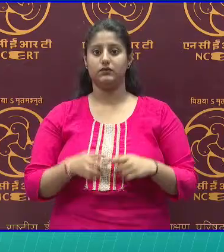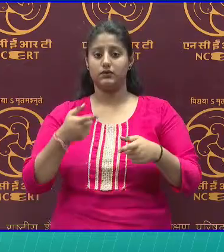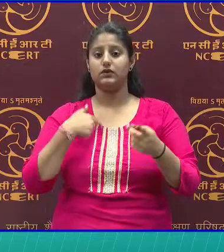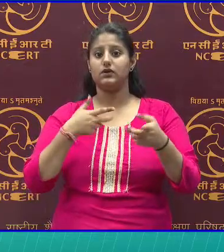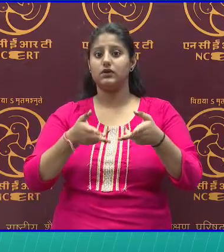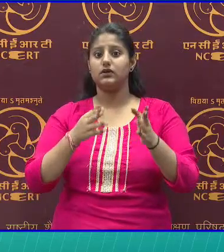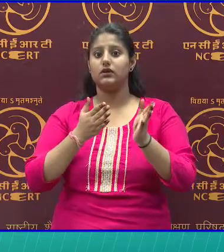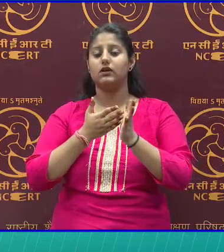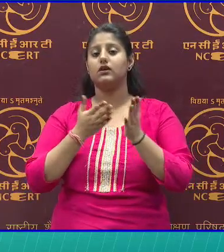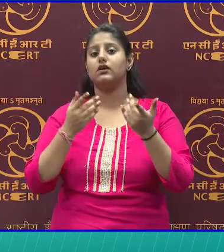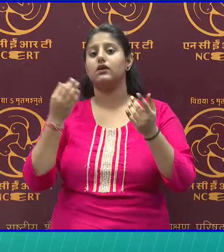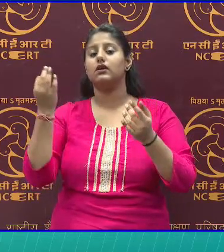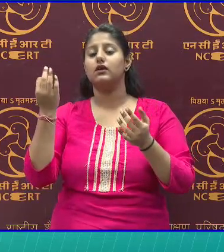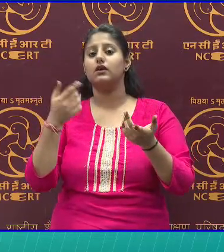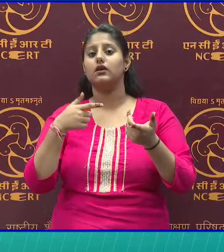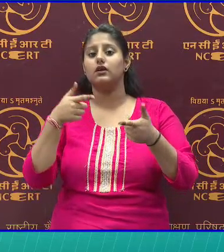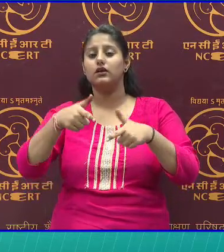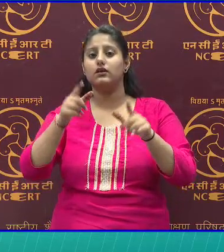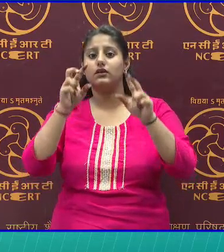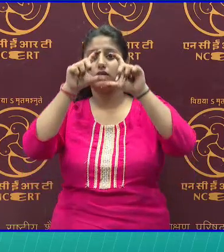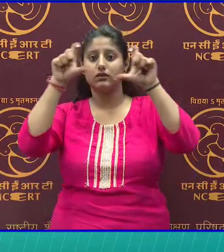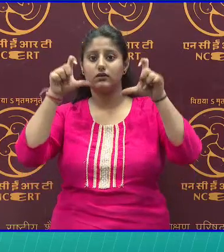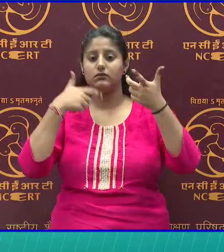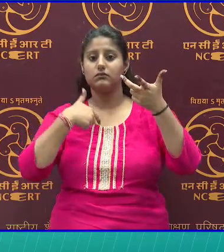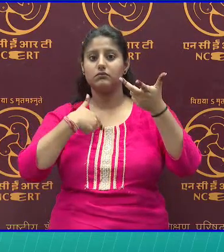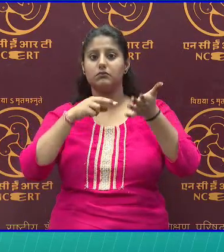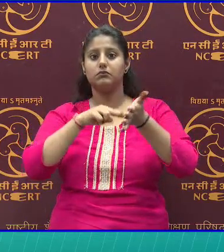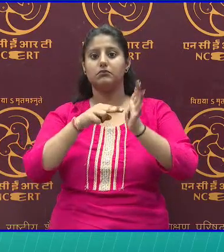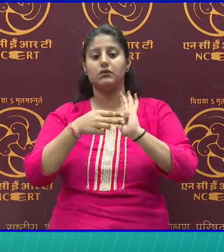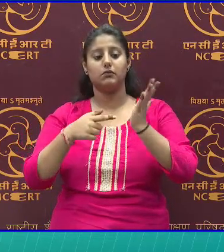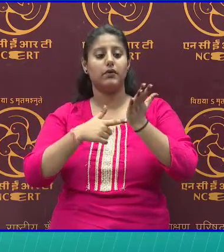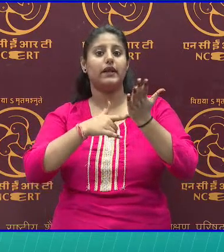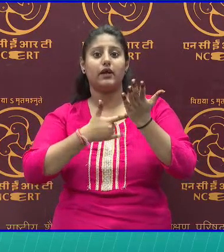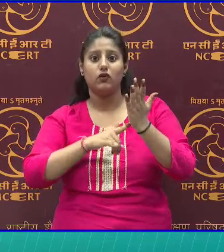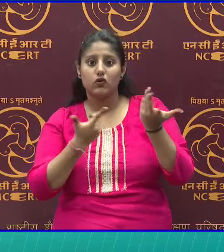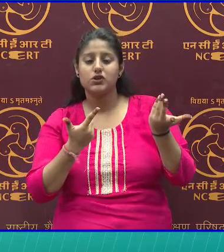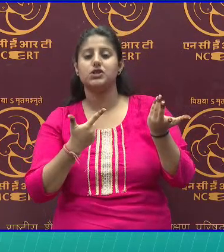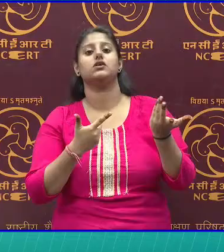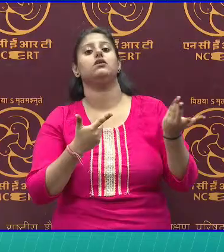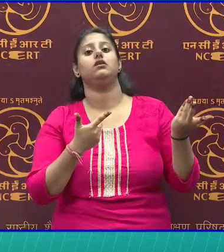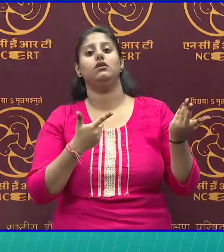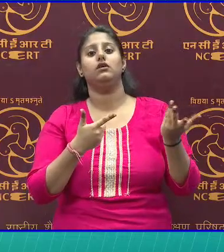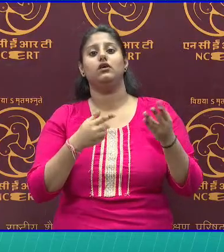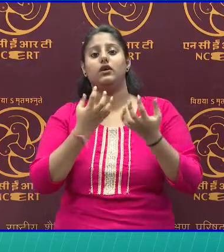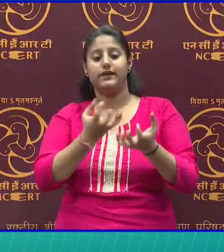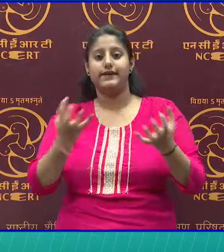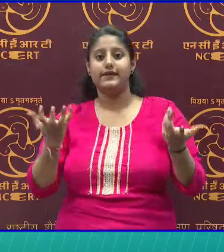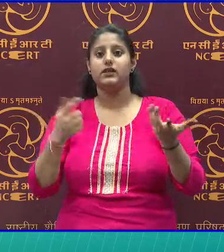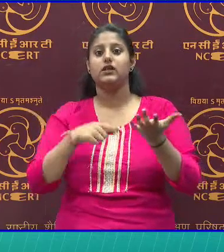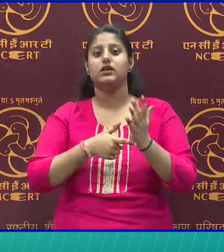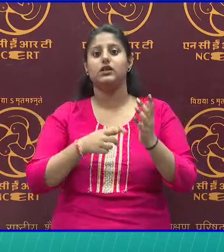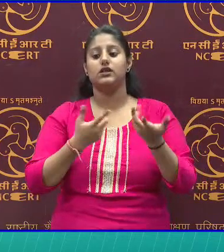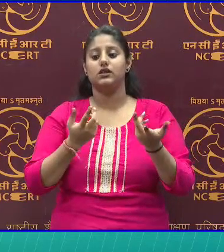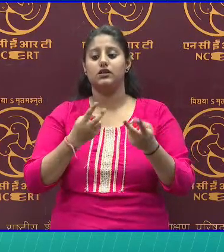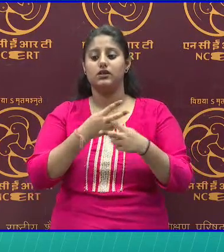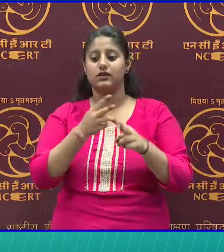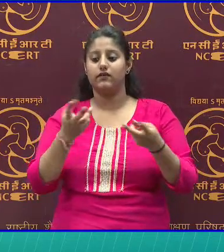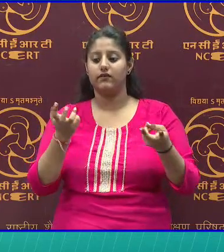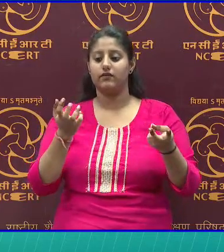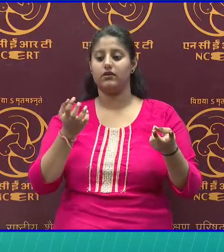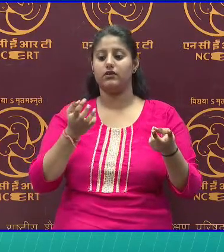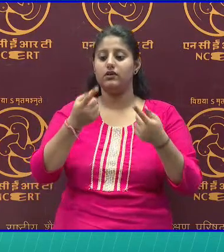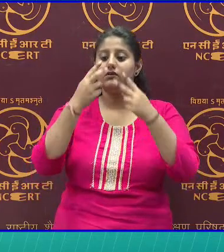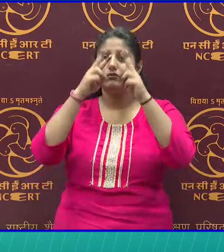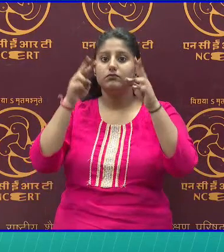of modernity in terms of the use of modern equipments, and then tractors, and you can see